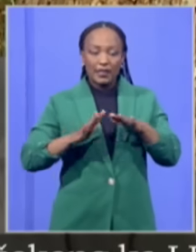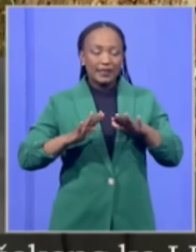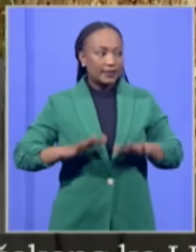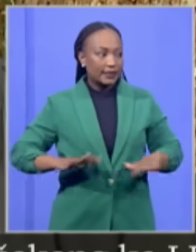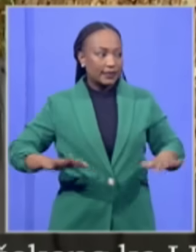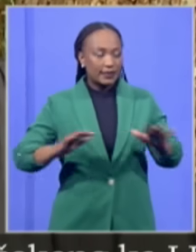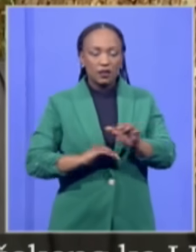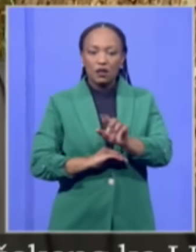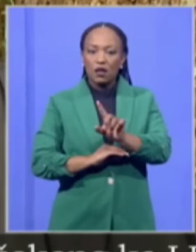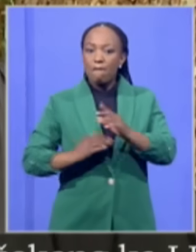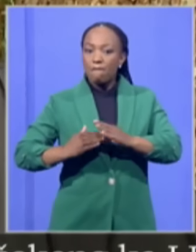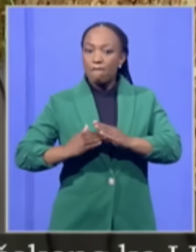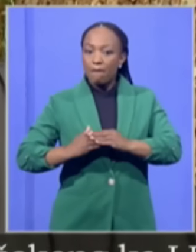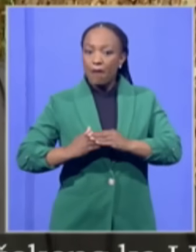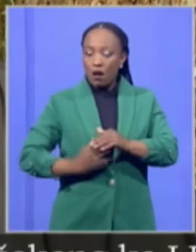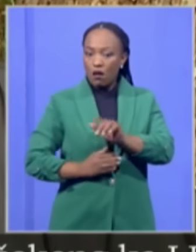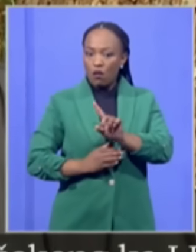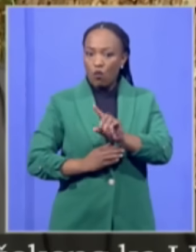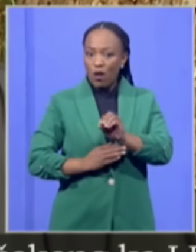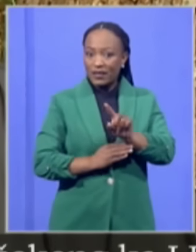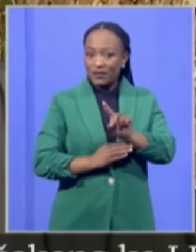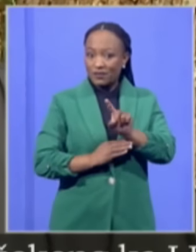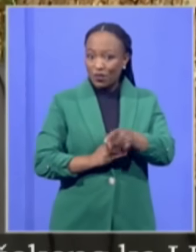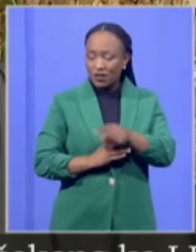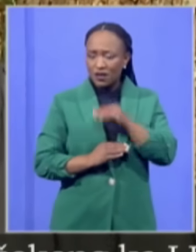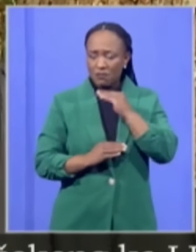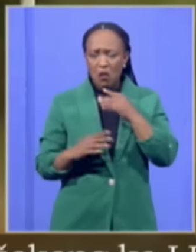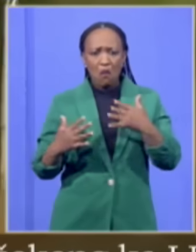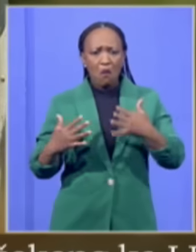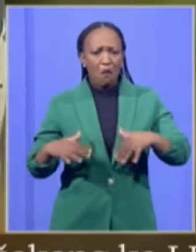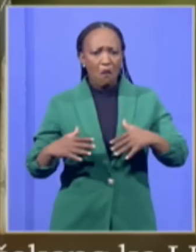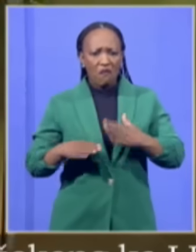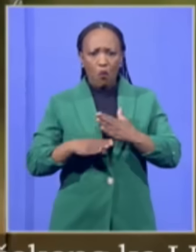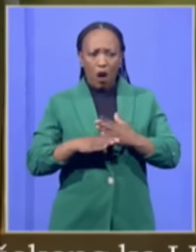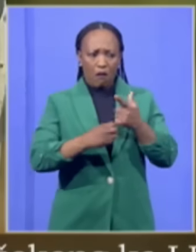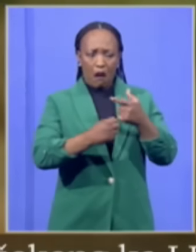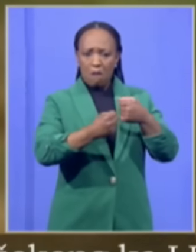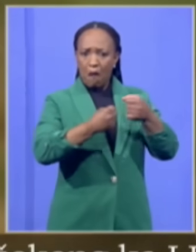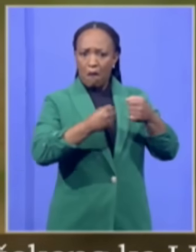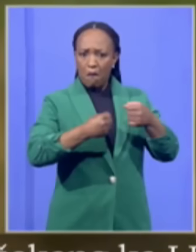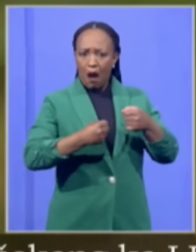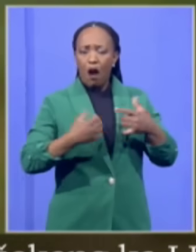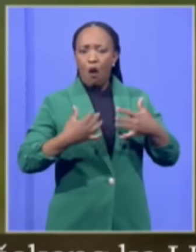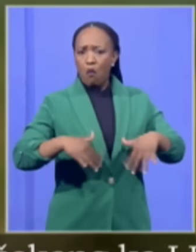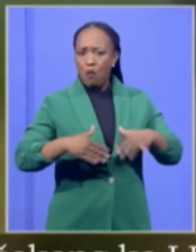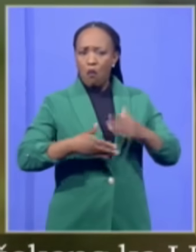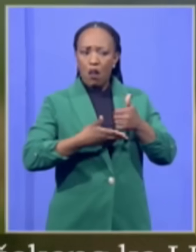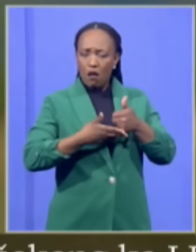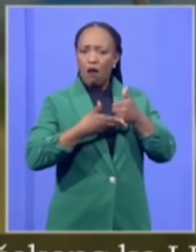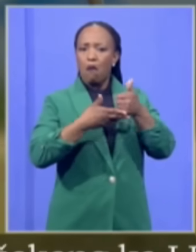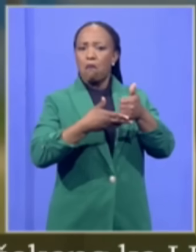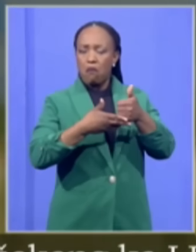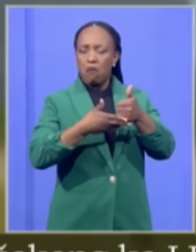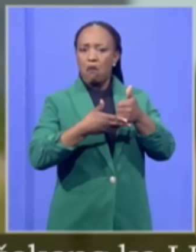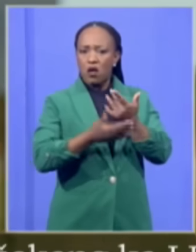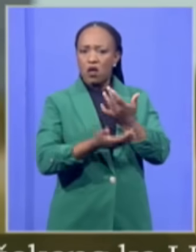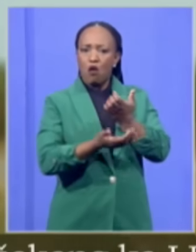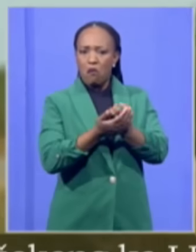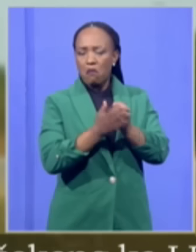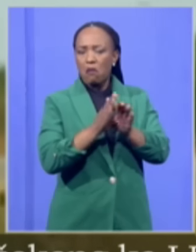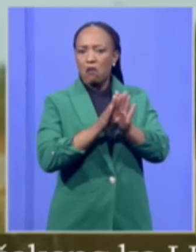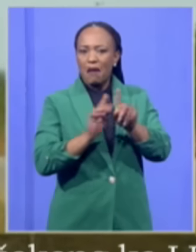the economy, huge boost for the local entrepreneurs who want to venture into different spheres of business. It's clear